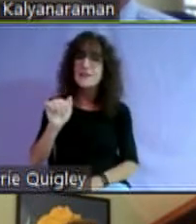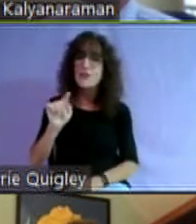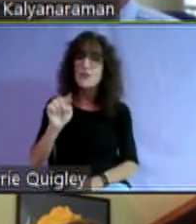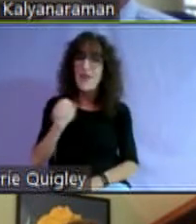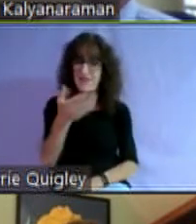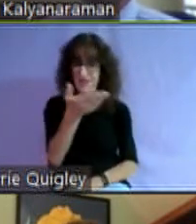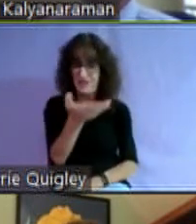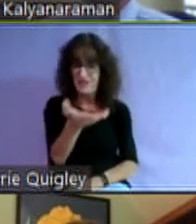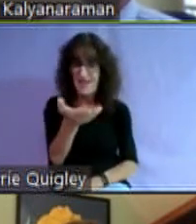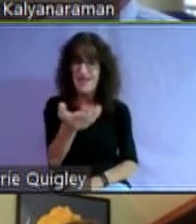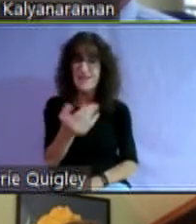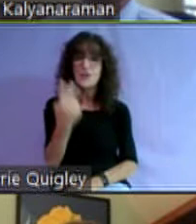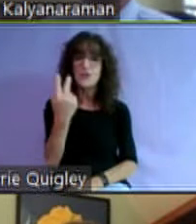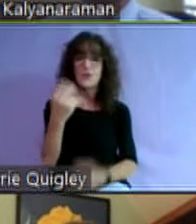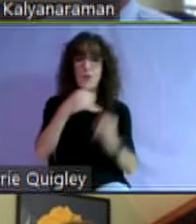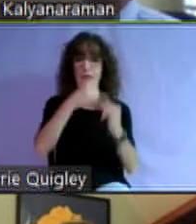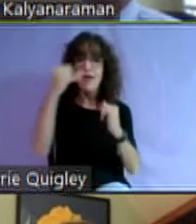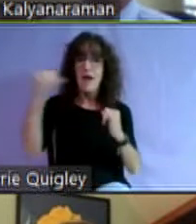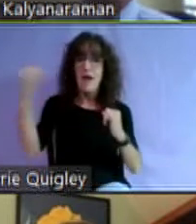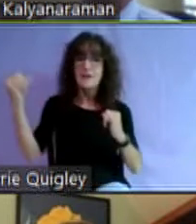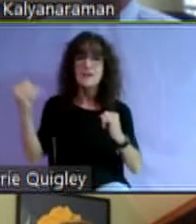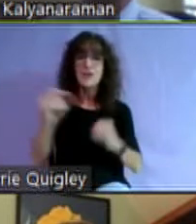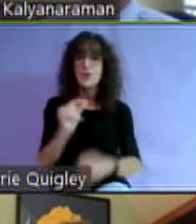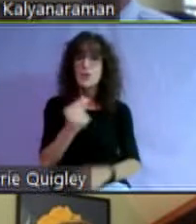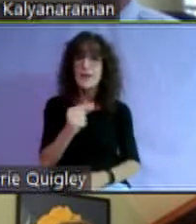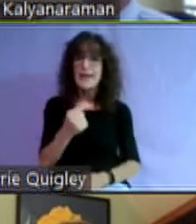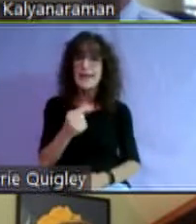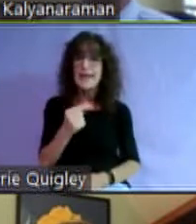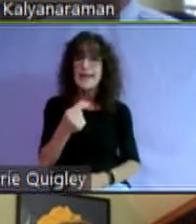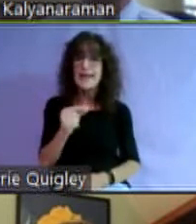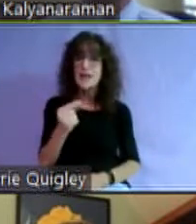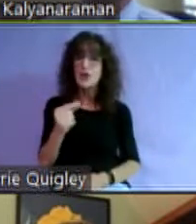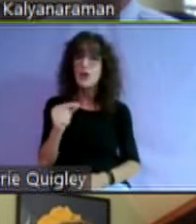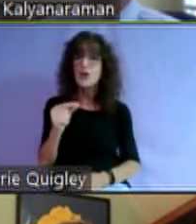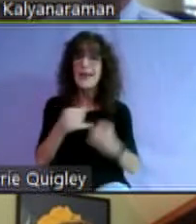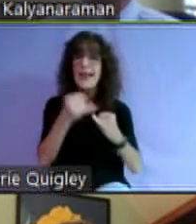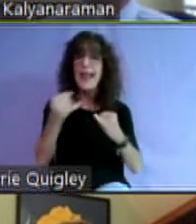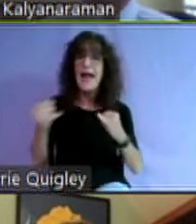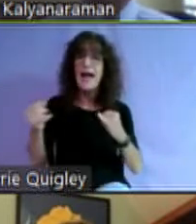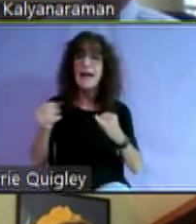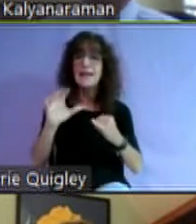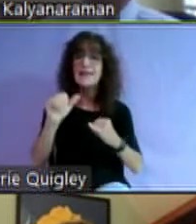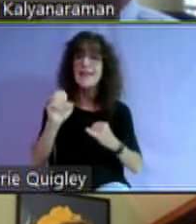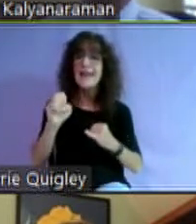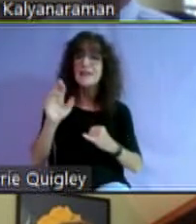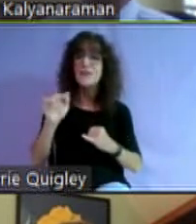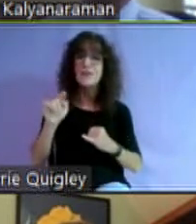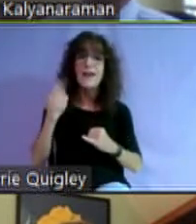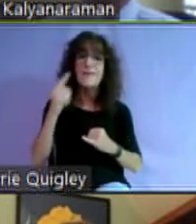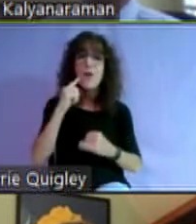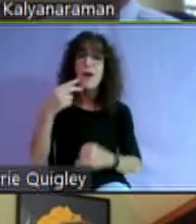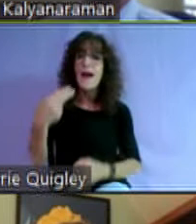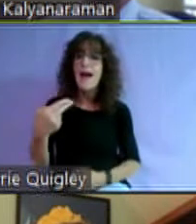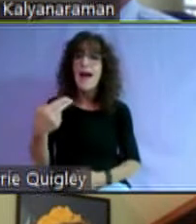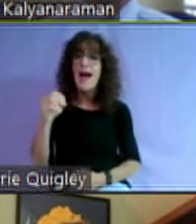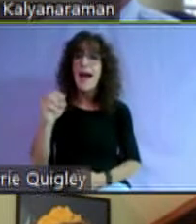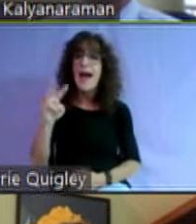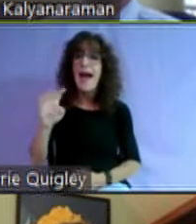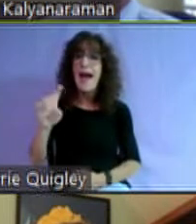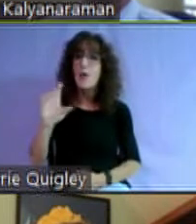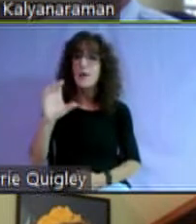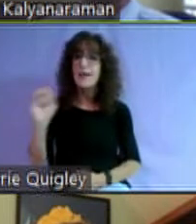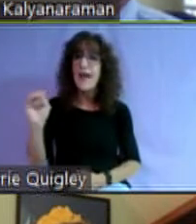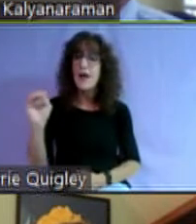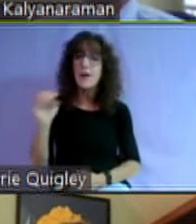that there's two lines. One, the green line is the case rate for our county, and the blue line